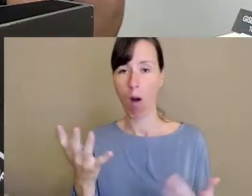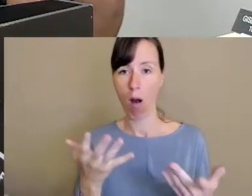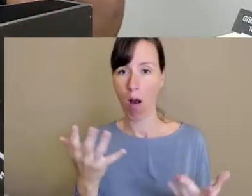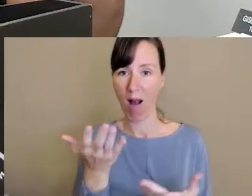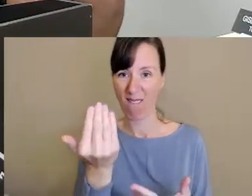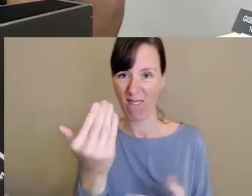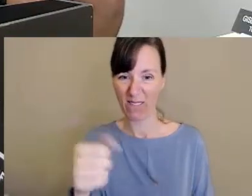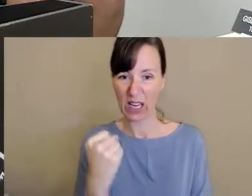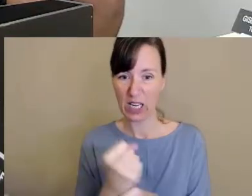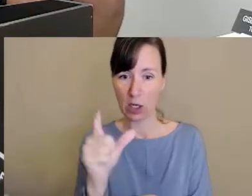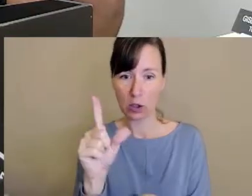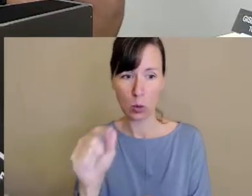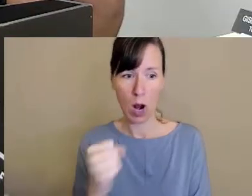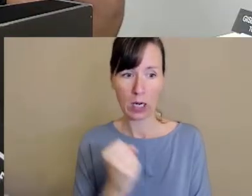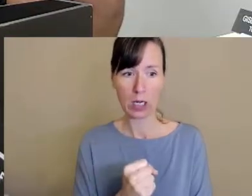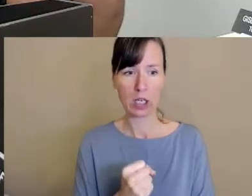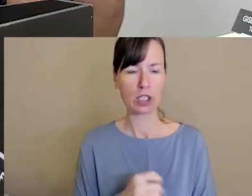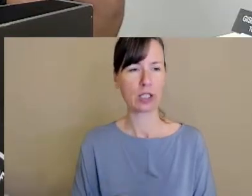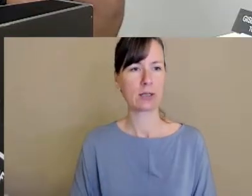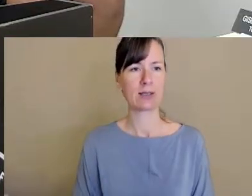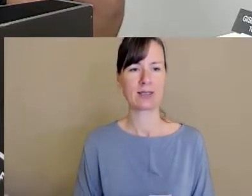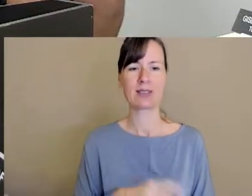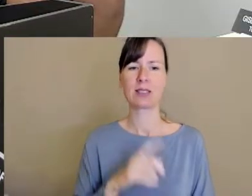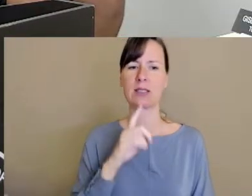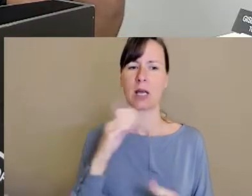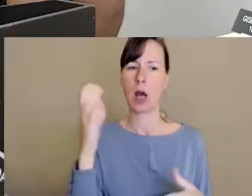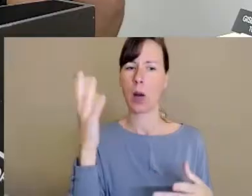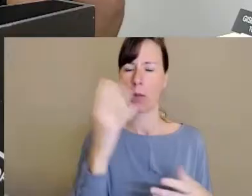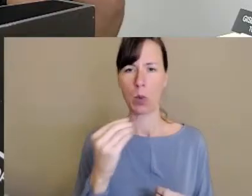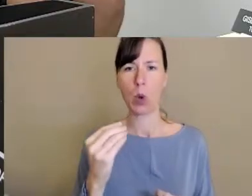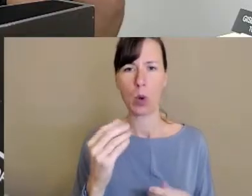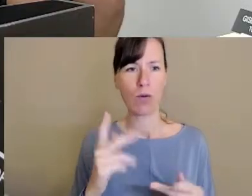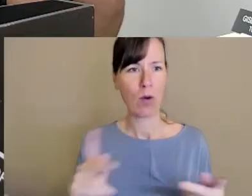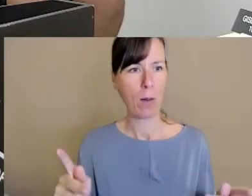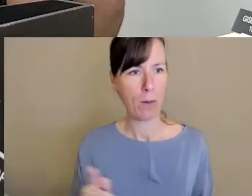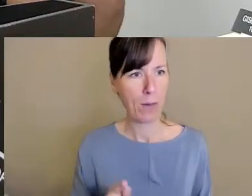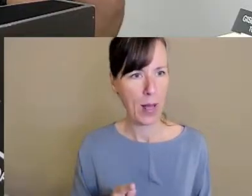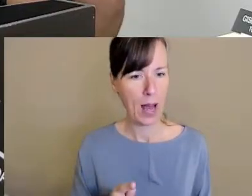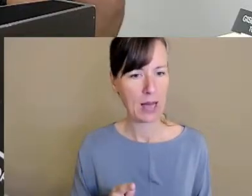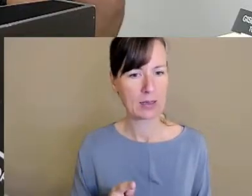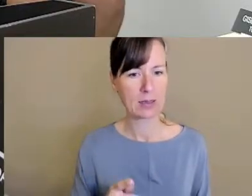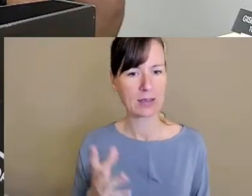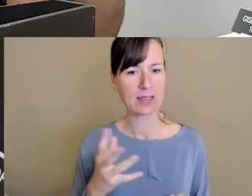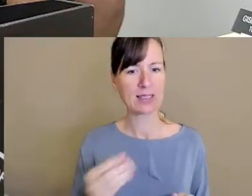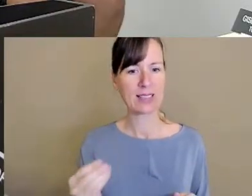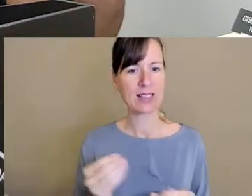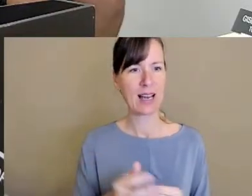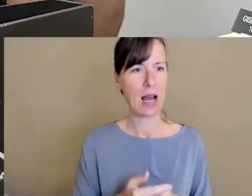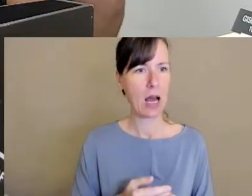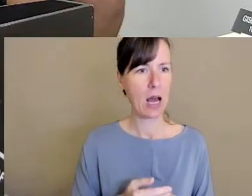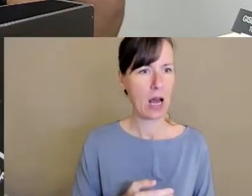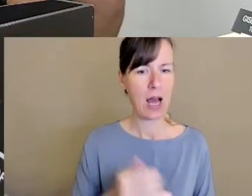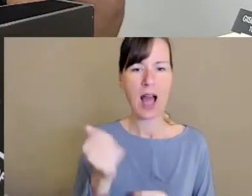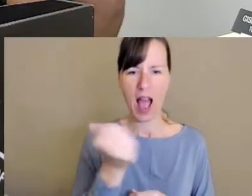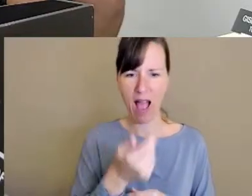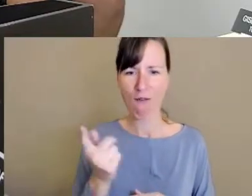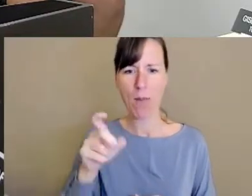know, but it's a beautiful place, and it doesn't need to be, everybody needs to see